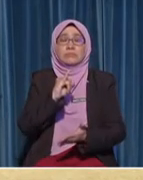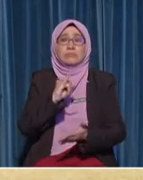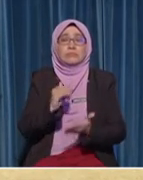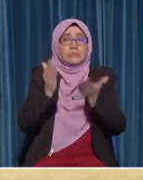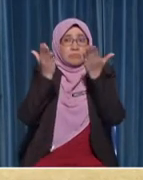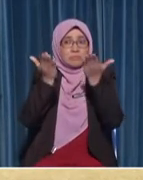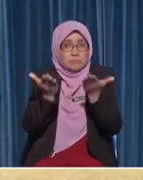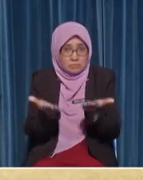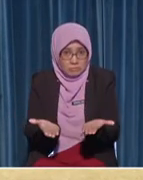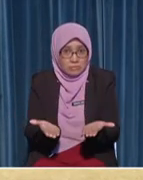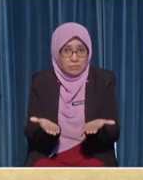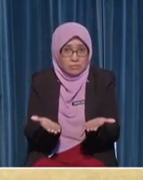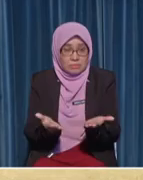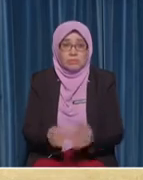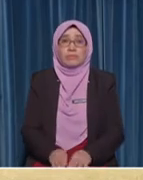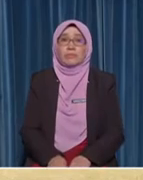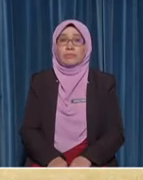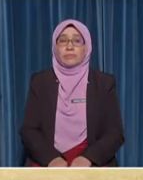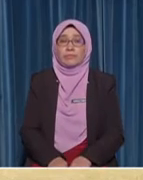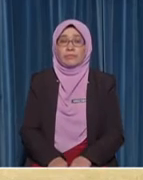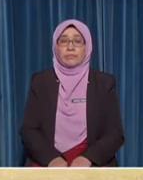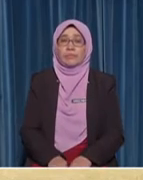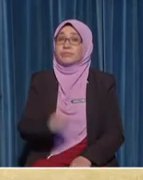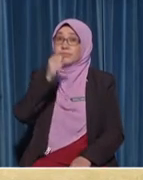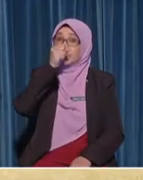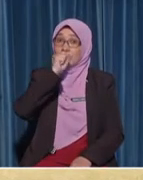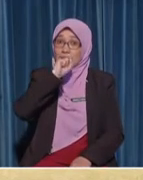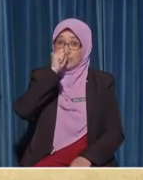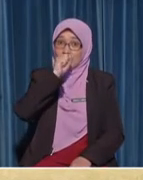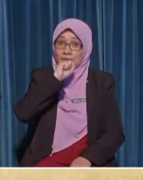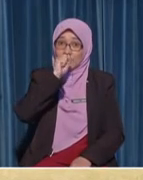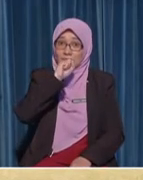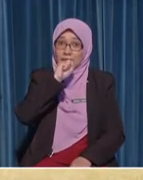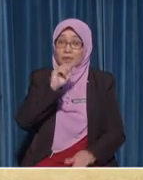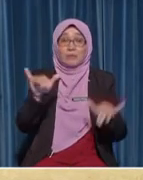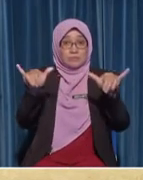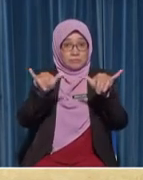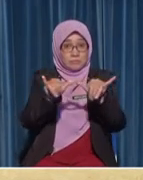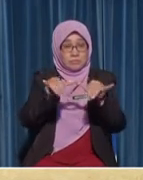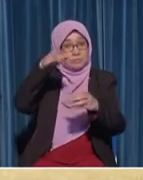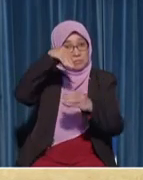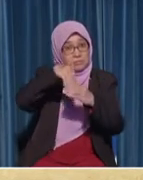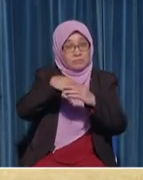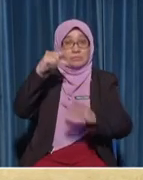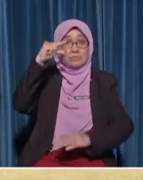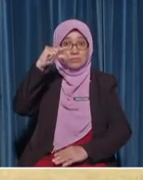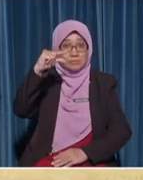cream. Therefore, the ice cream is measured in